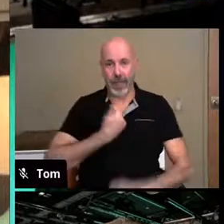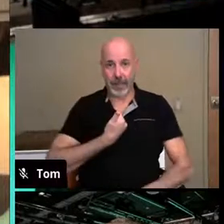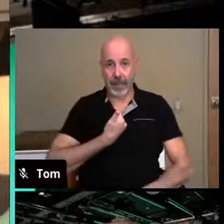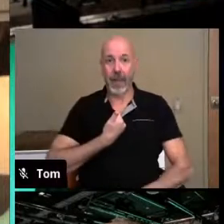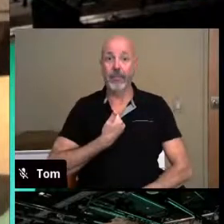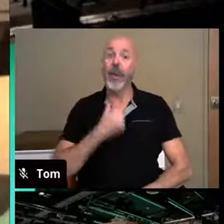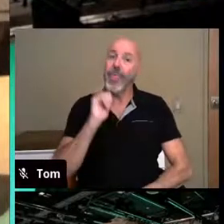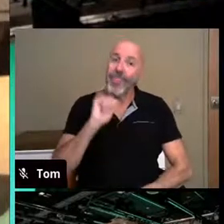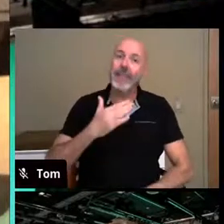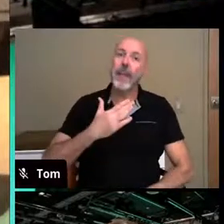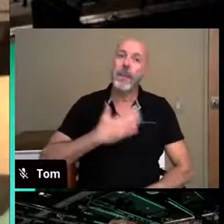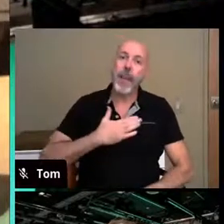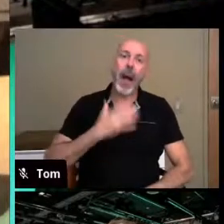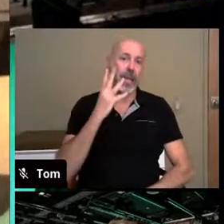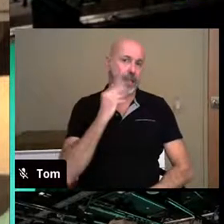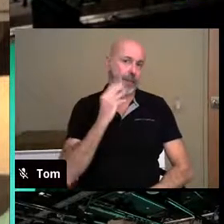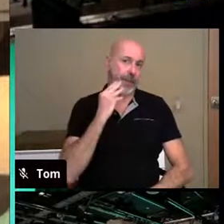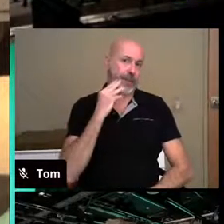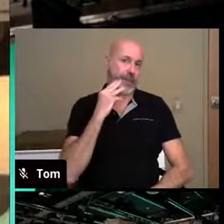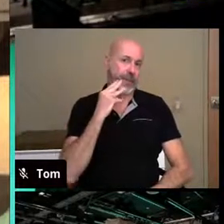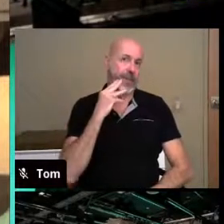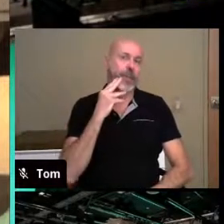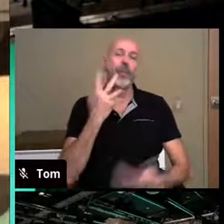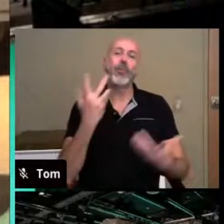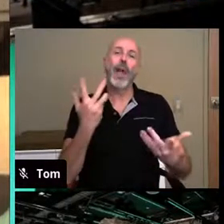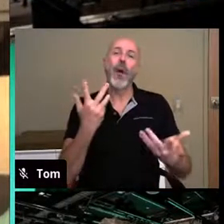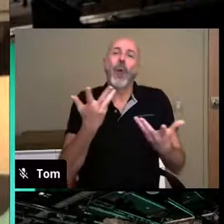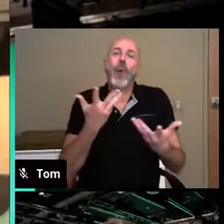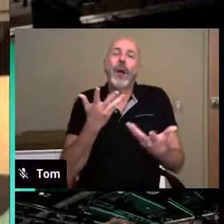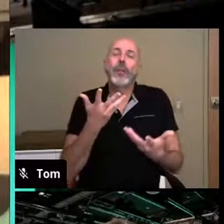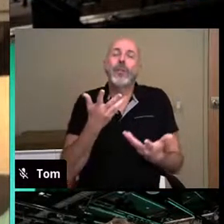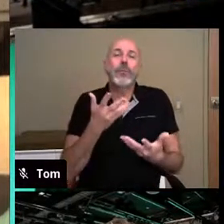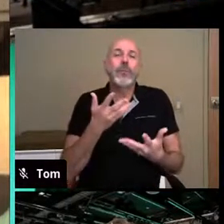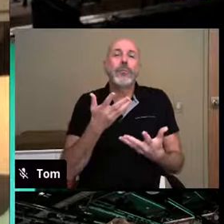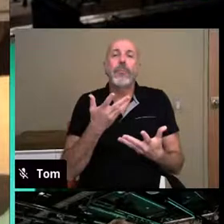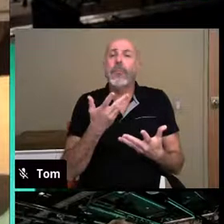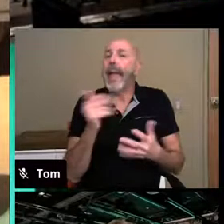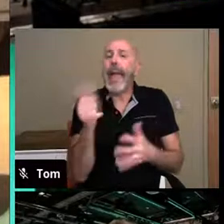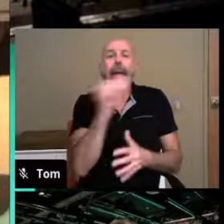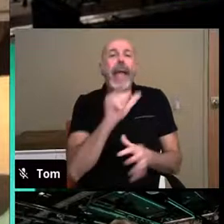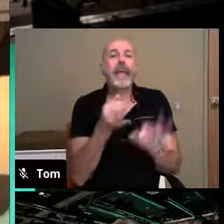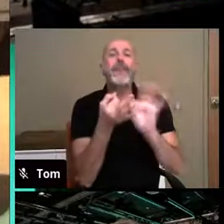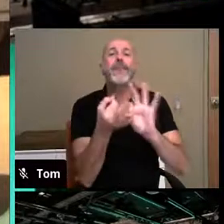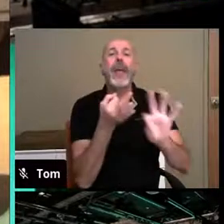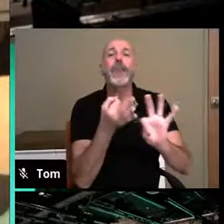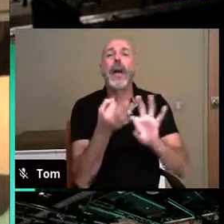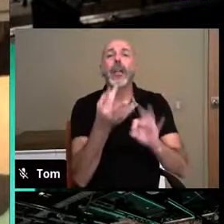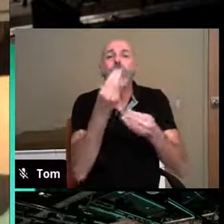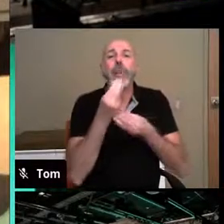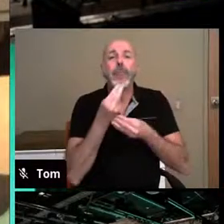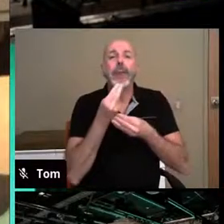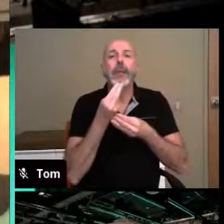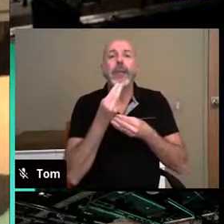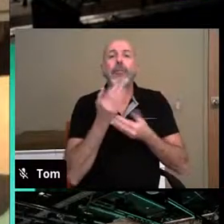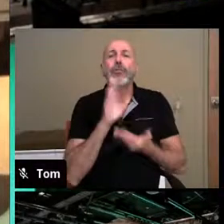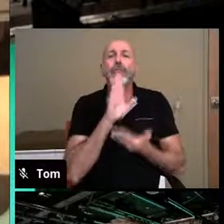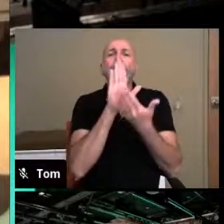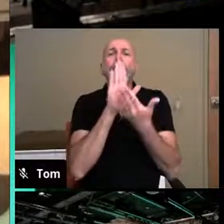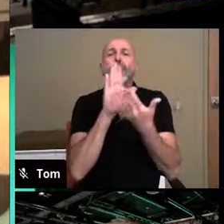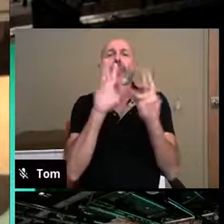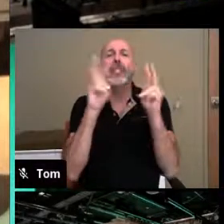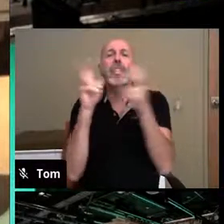personal experience. And I'd love for you to just give me whatever feedback you want, but address the issues I brought up more